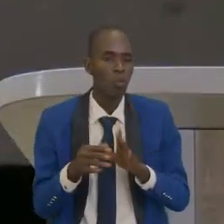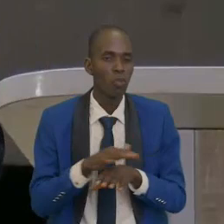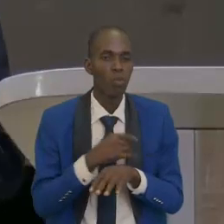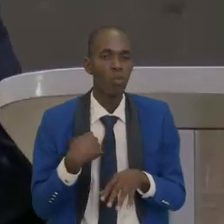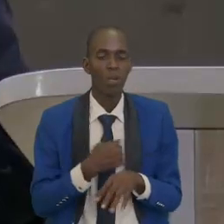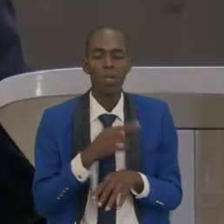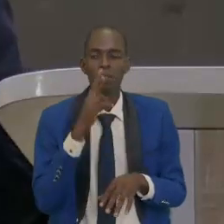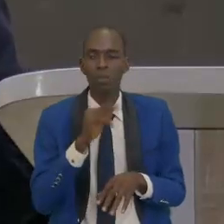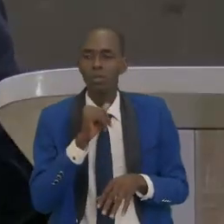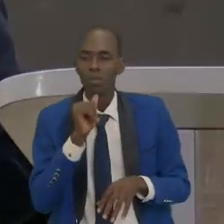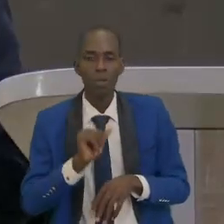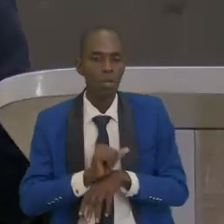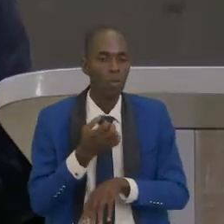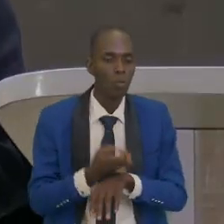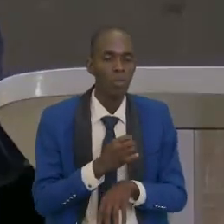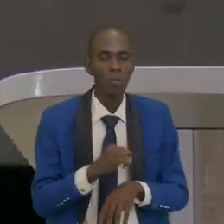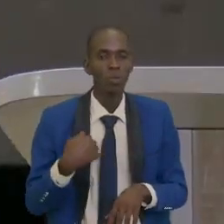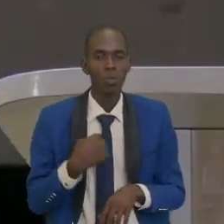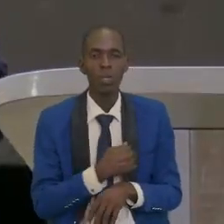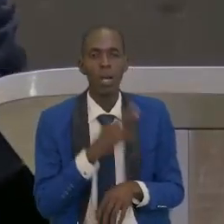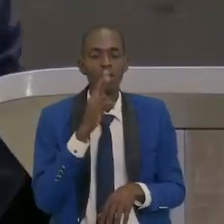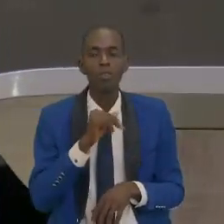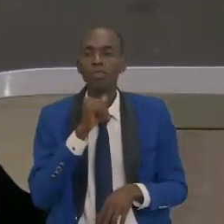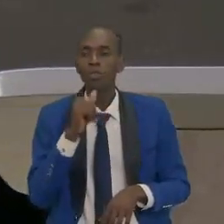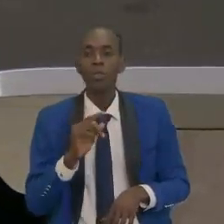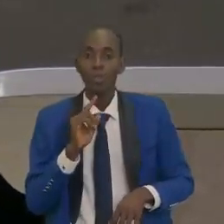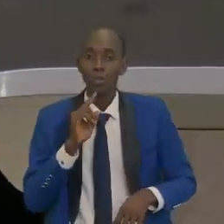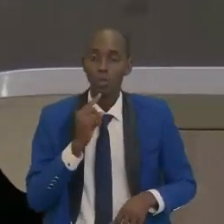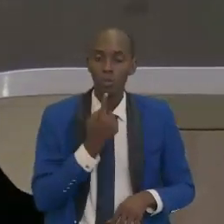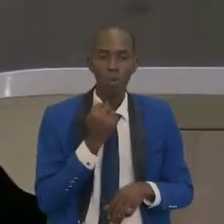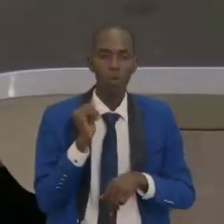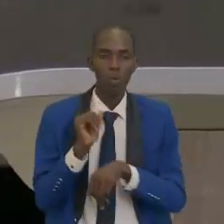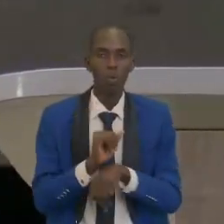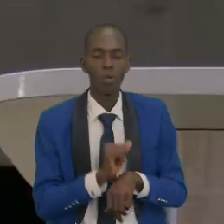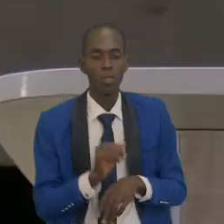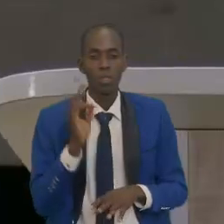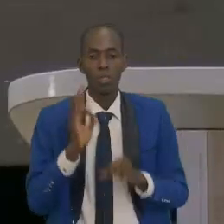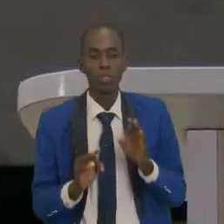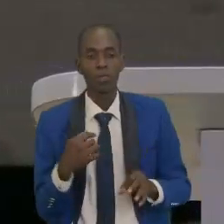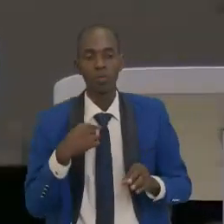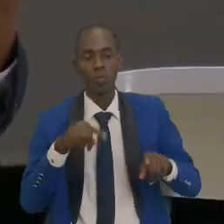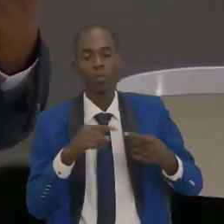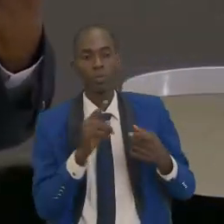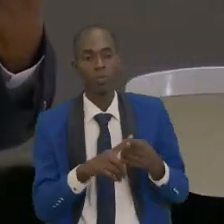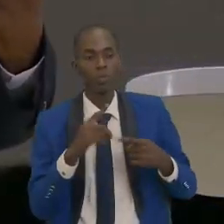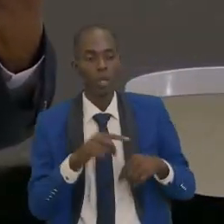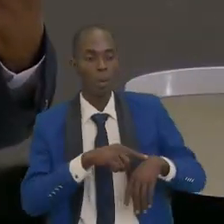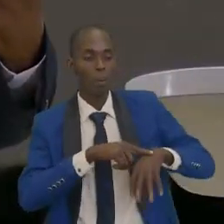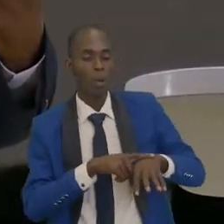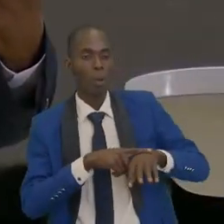were not on fire when we go on the football field see energy